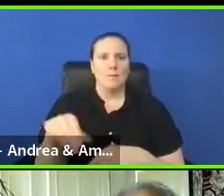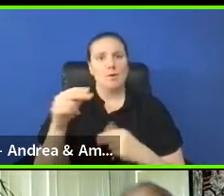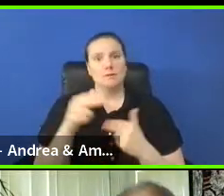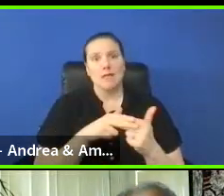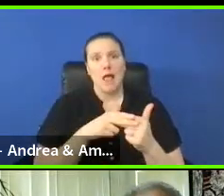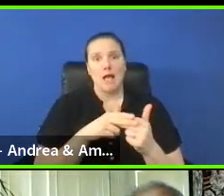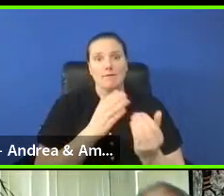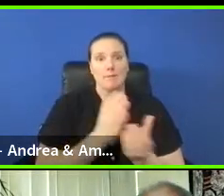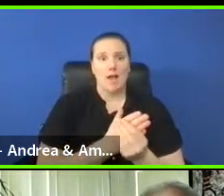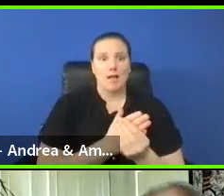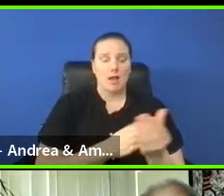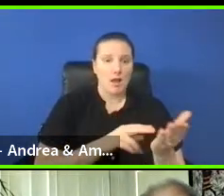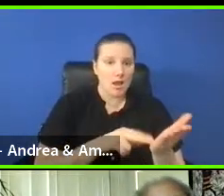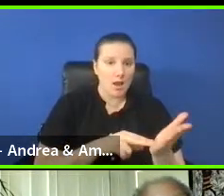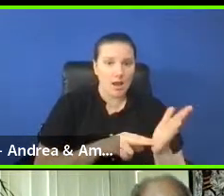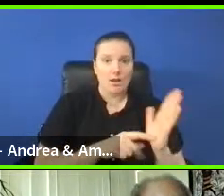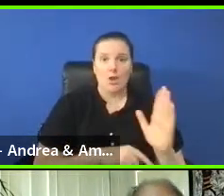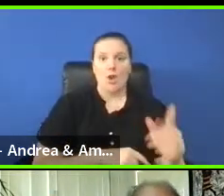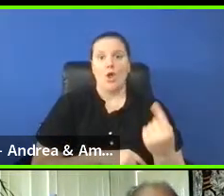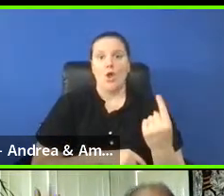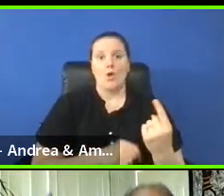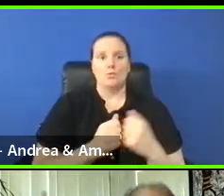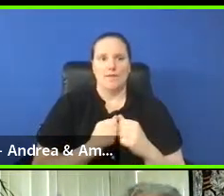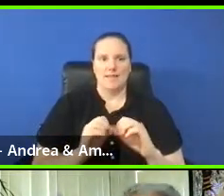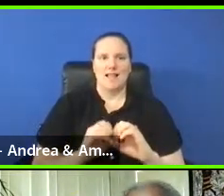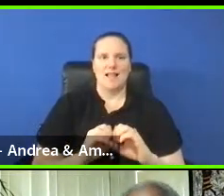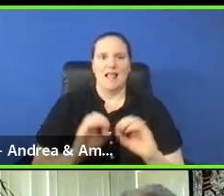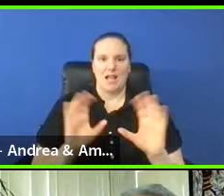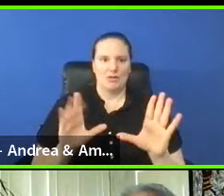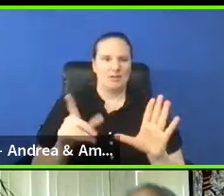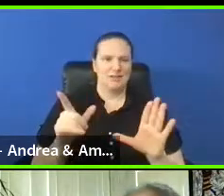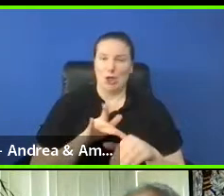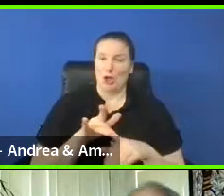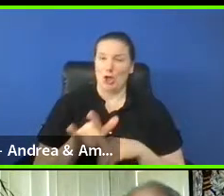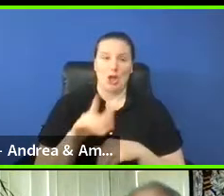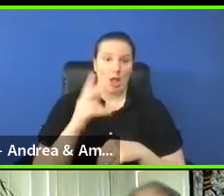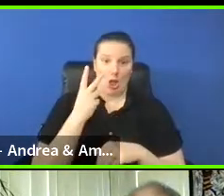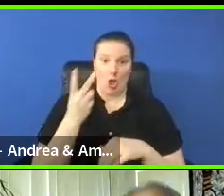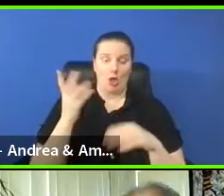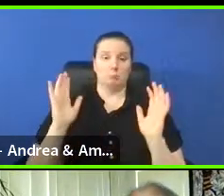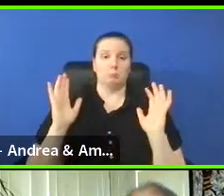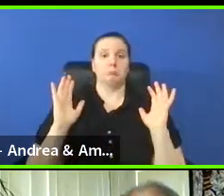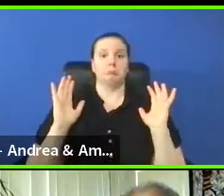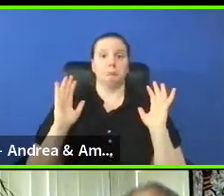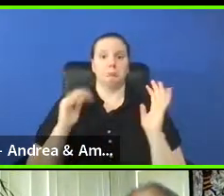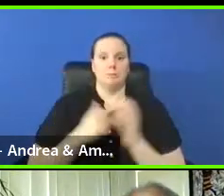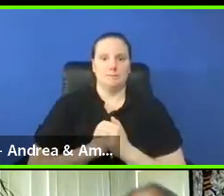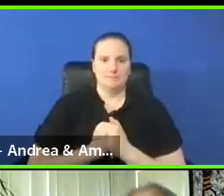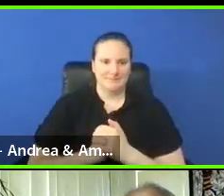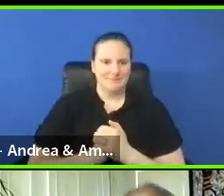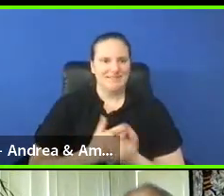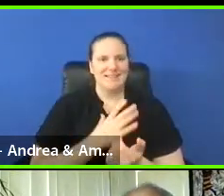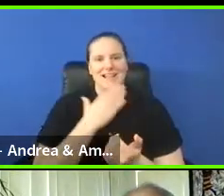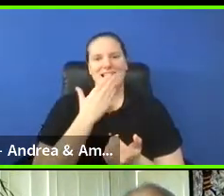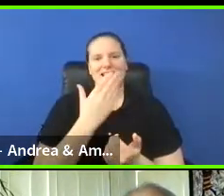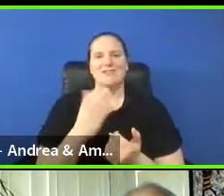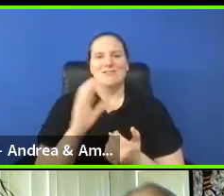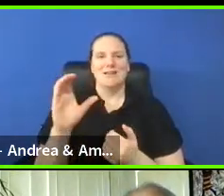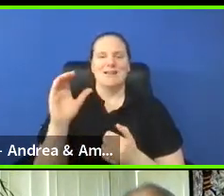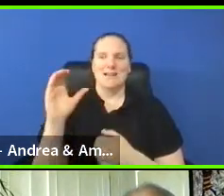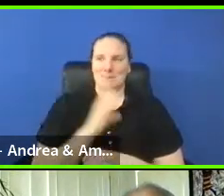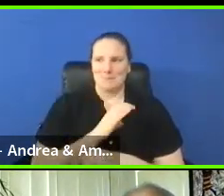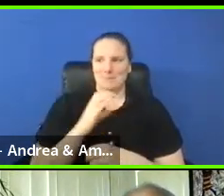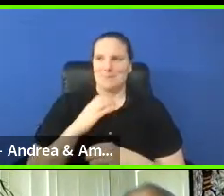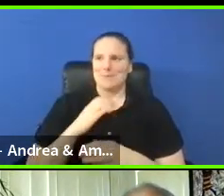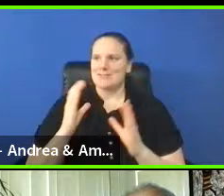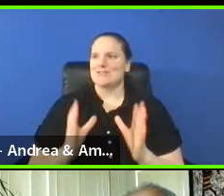of a packet, that they stand alone with clarity that these are early looks. Thank you, Commissioner Berkman. I